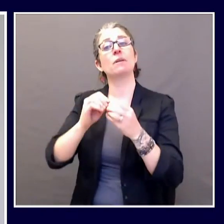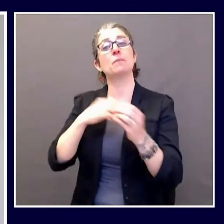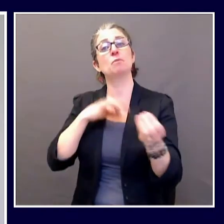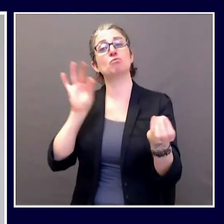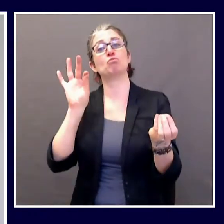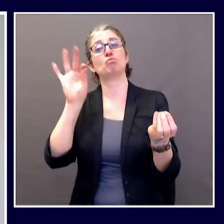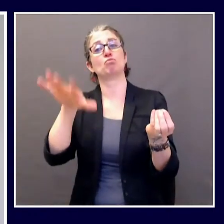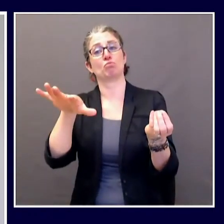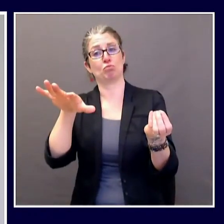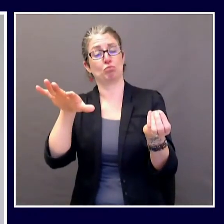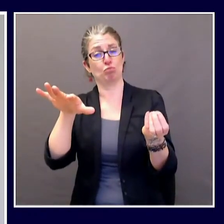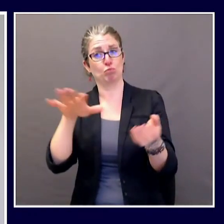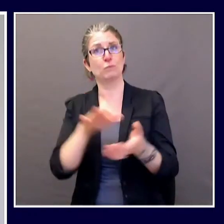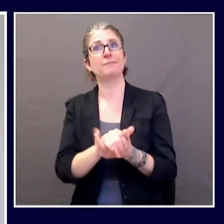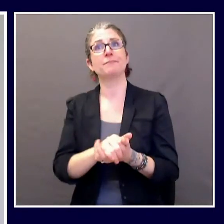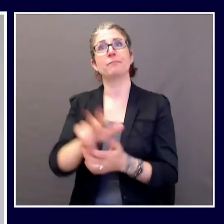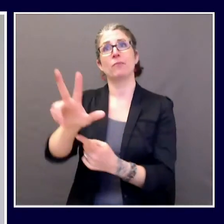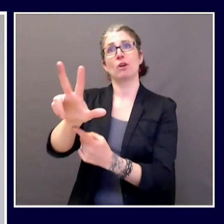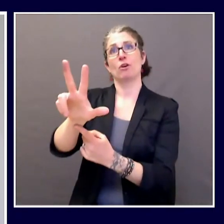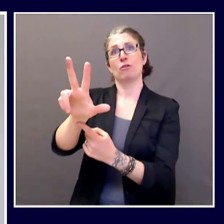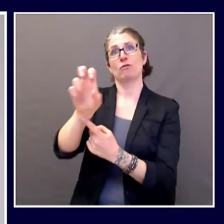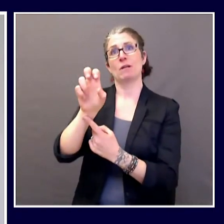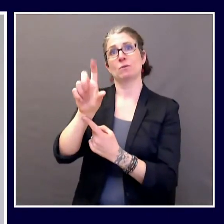is 320,000.